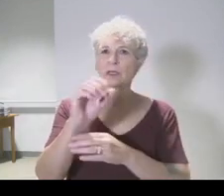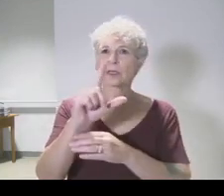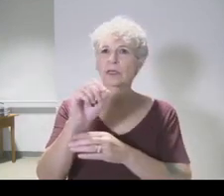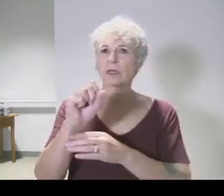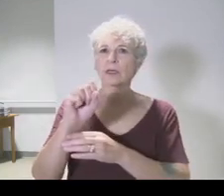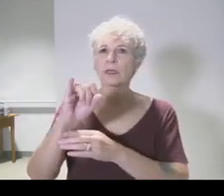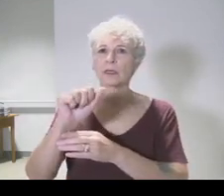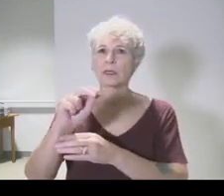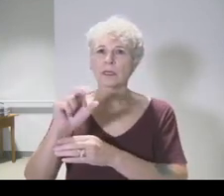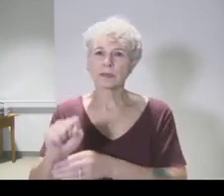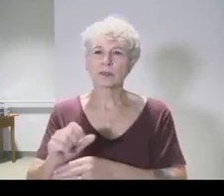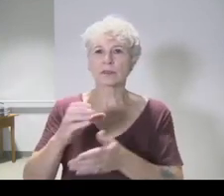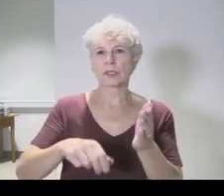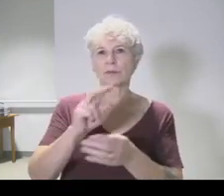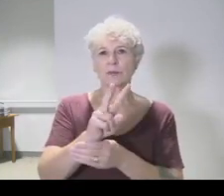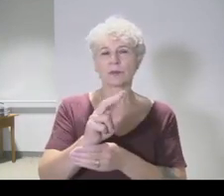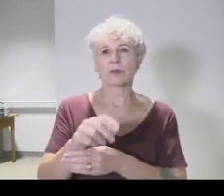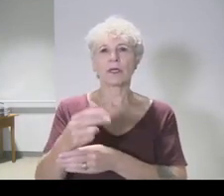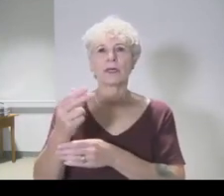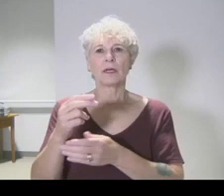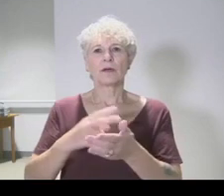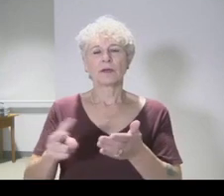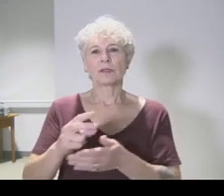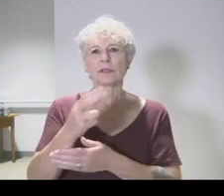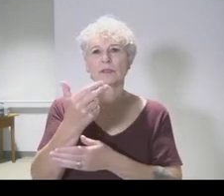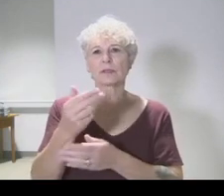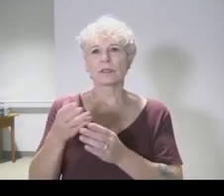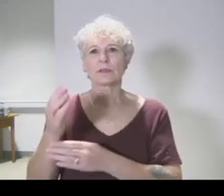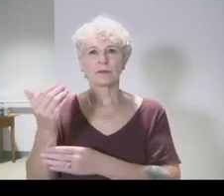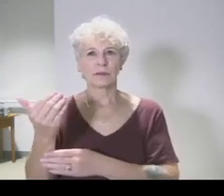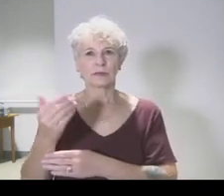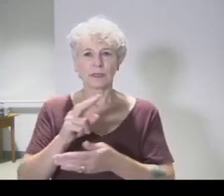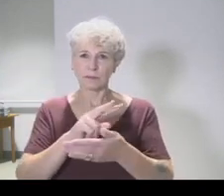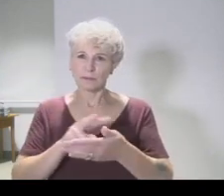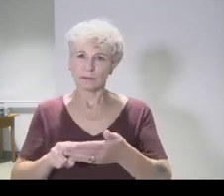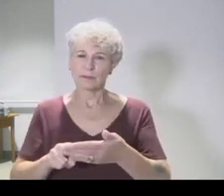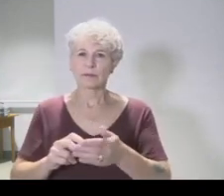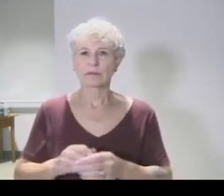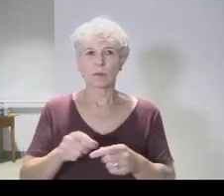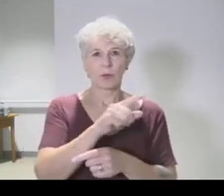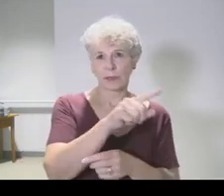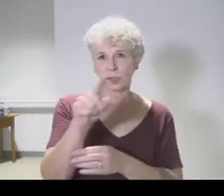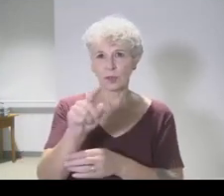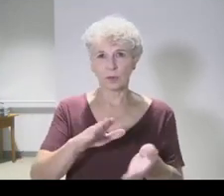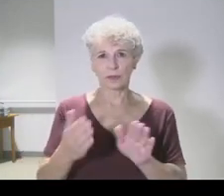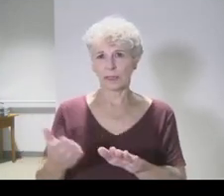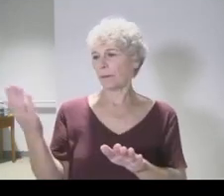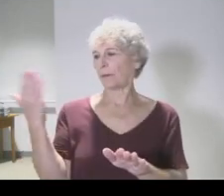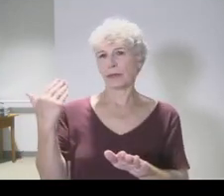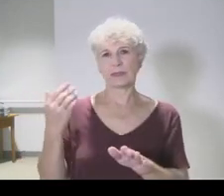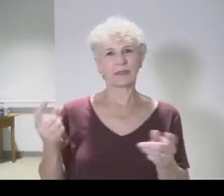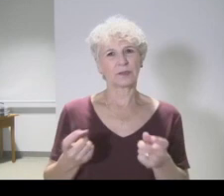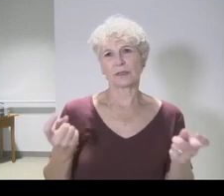2, verses 13 through 15, and it reads like this. When you were dead in your